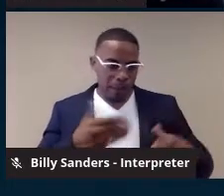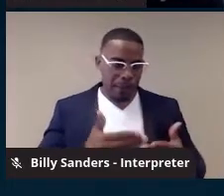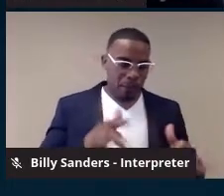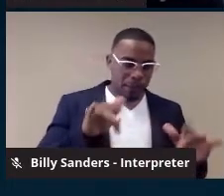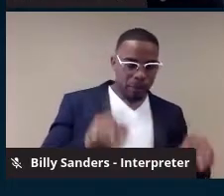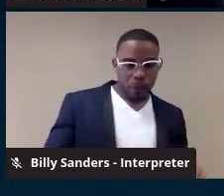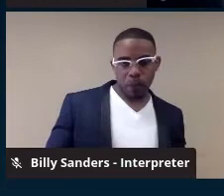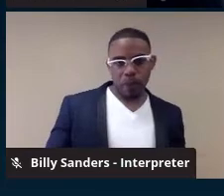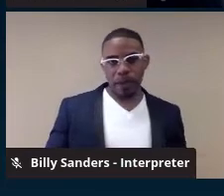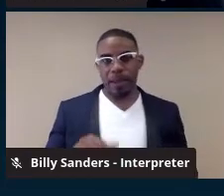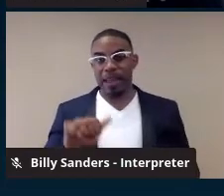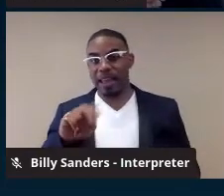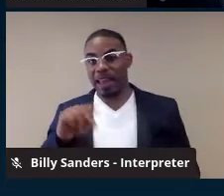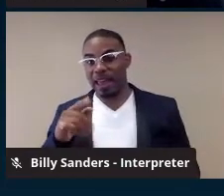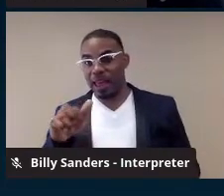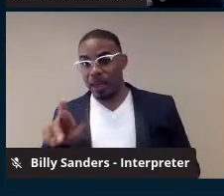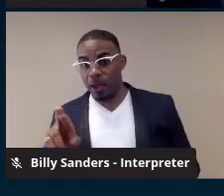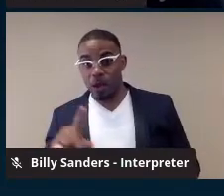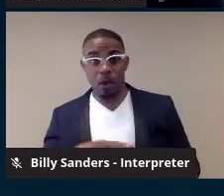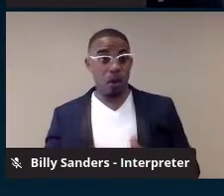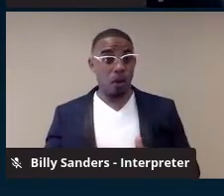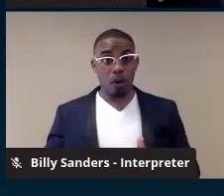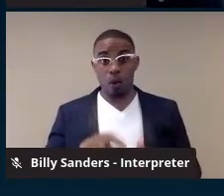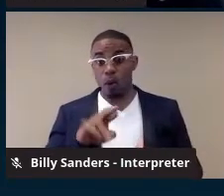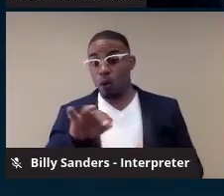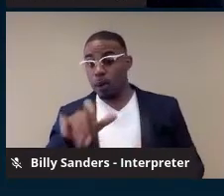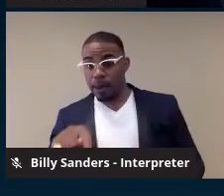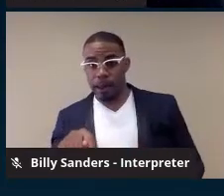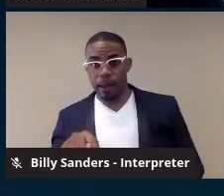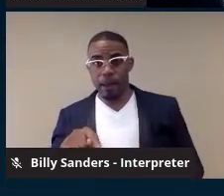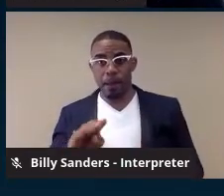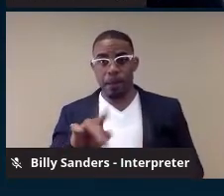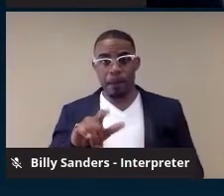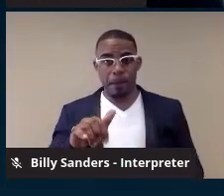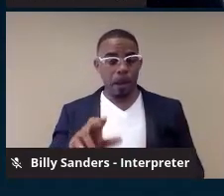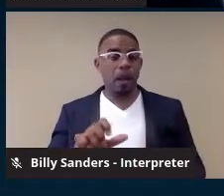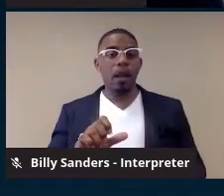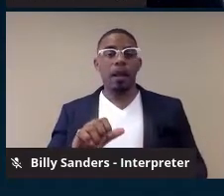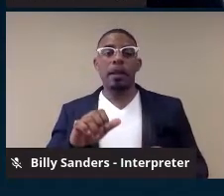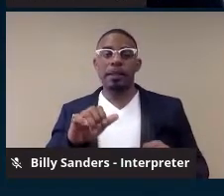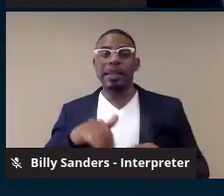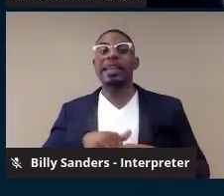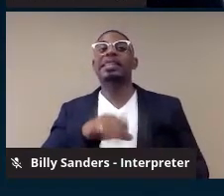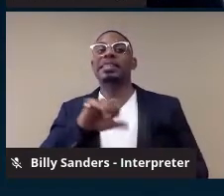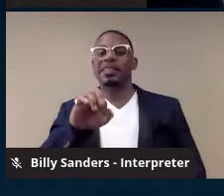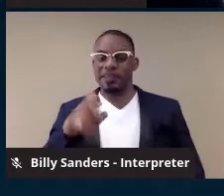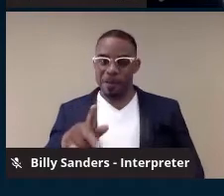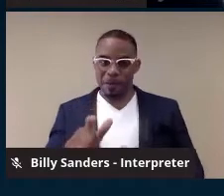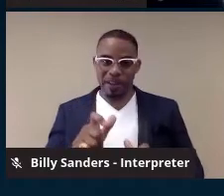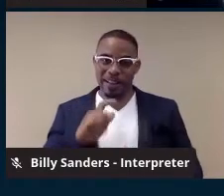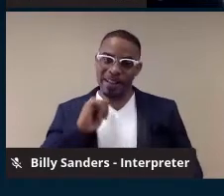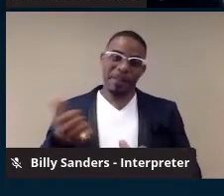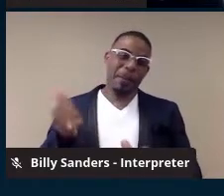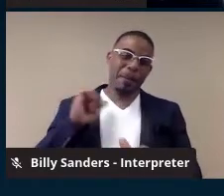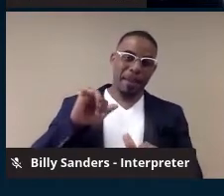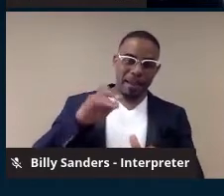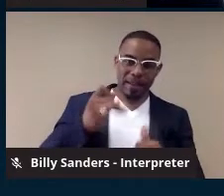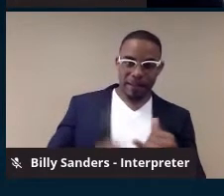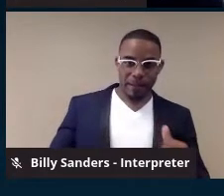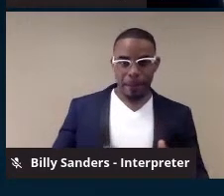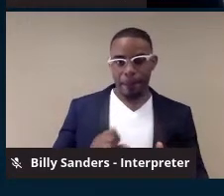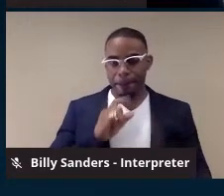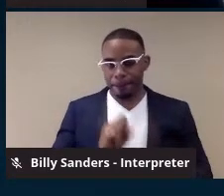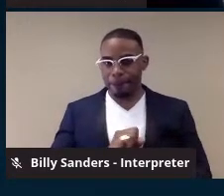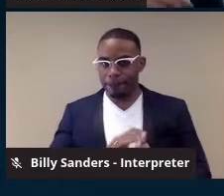in Angular or React, but in Blazor and in C#, which as a backend dev, really was